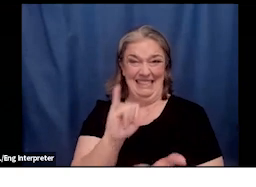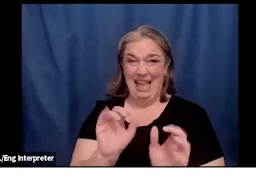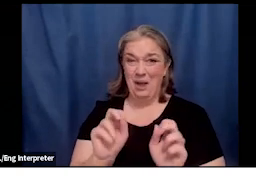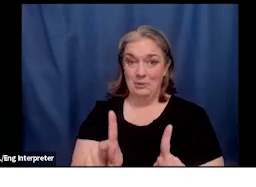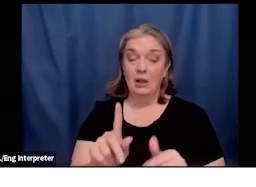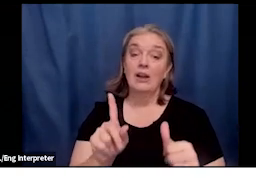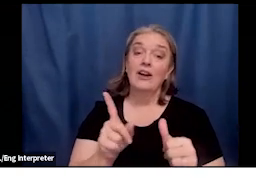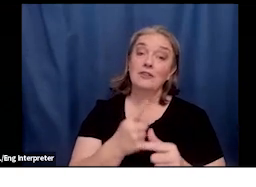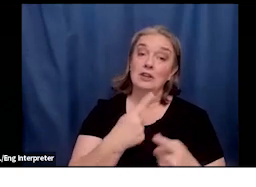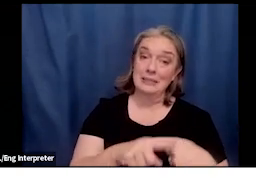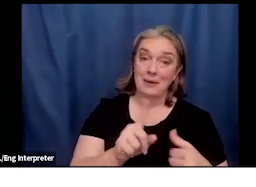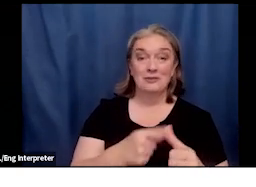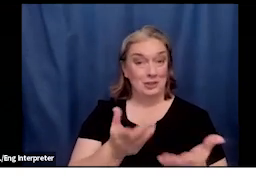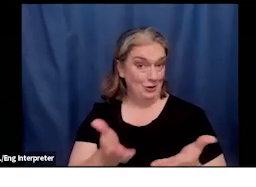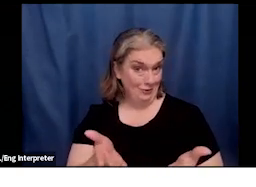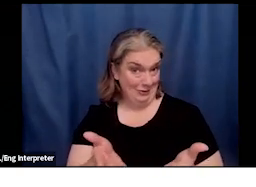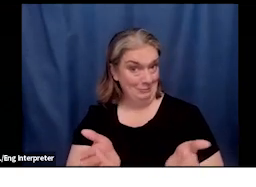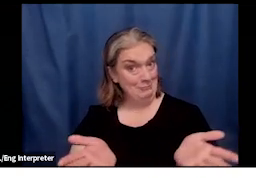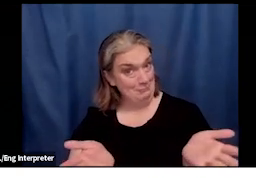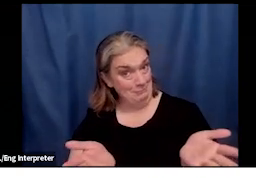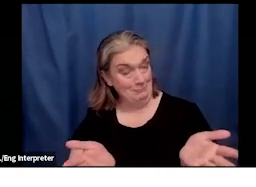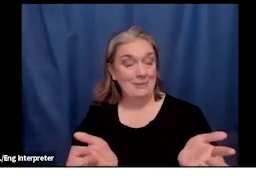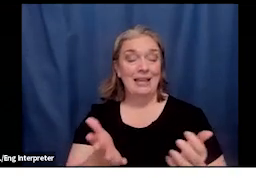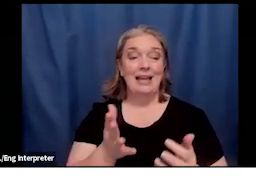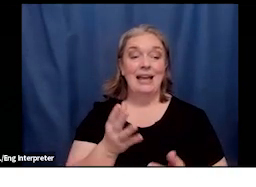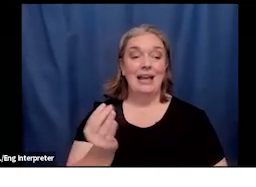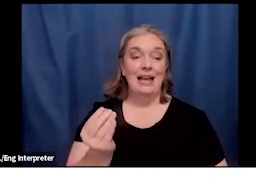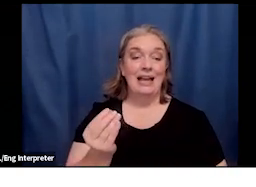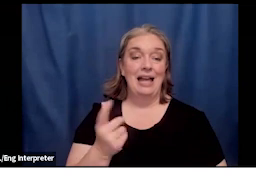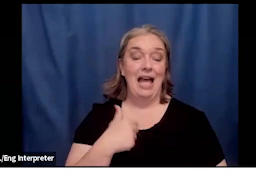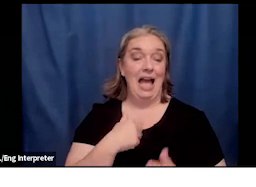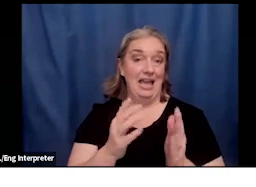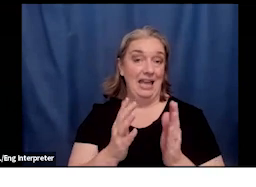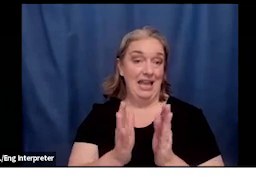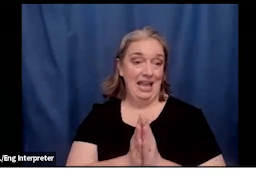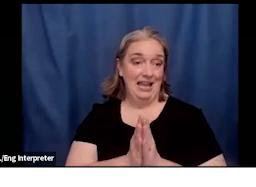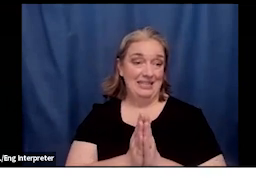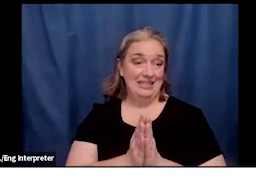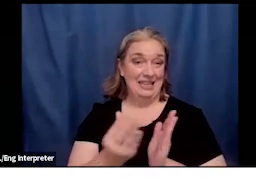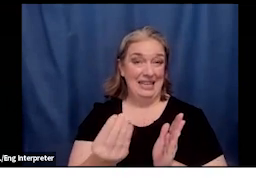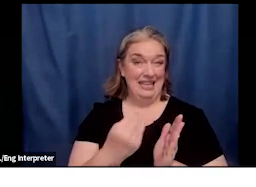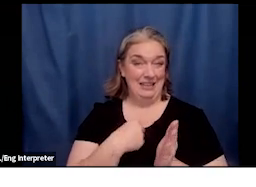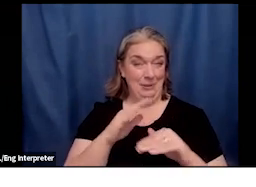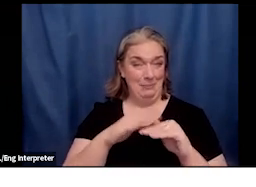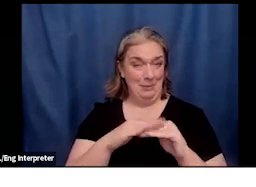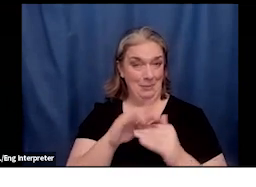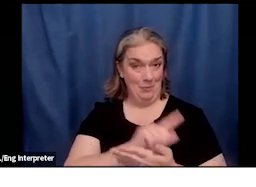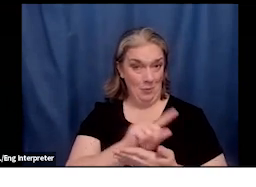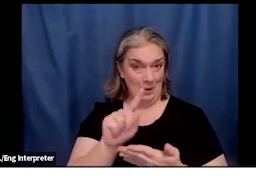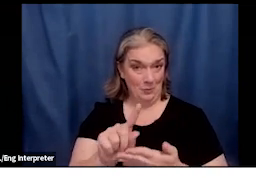It is first come, first serve. And I ask that you give me at least 1 week to